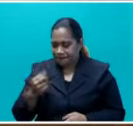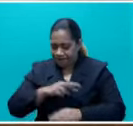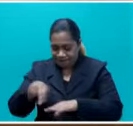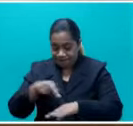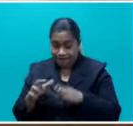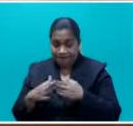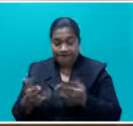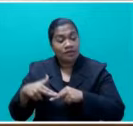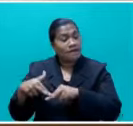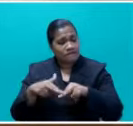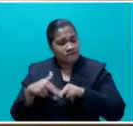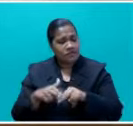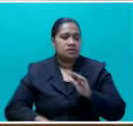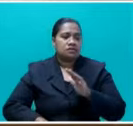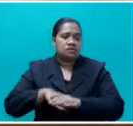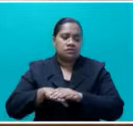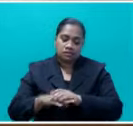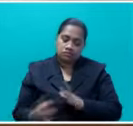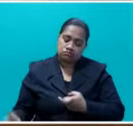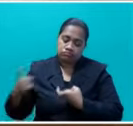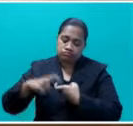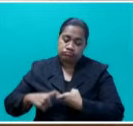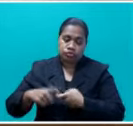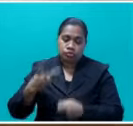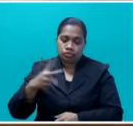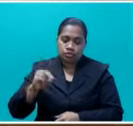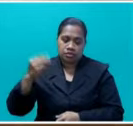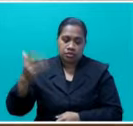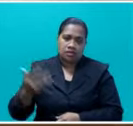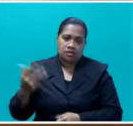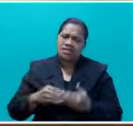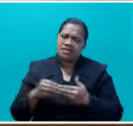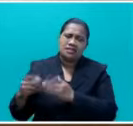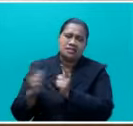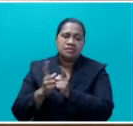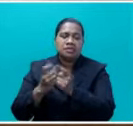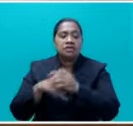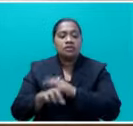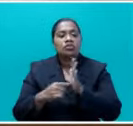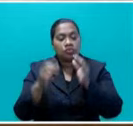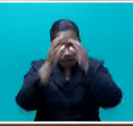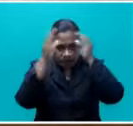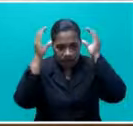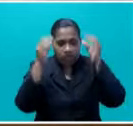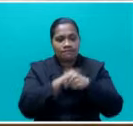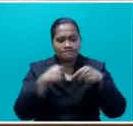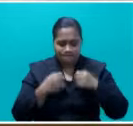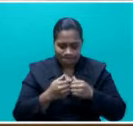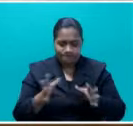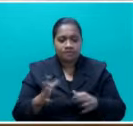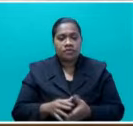Fiji just fully joined the forum in 2019 in the leaders' meeting in Tuvalu. We began the